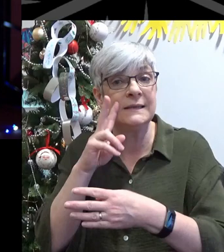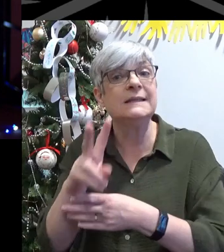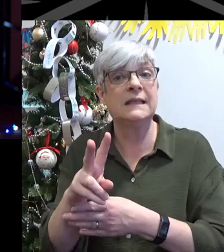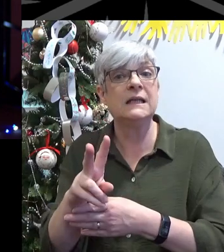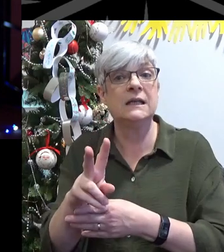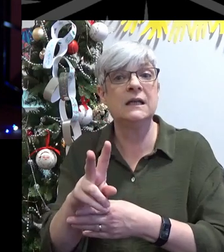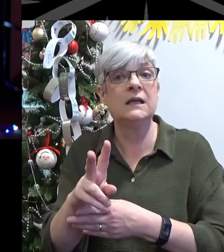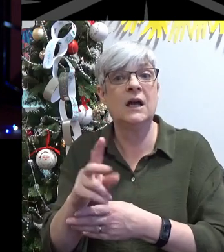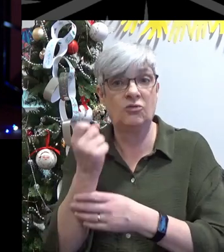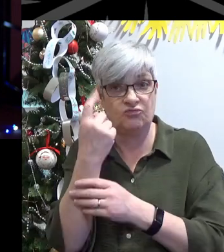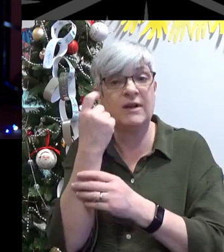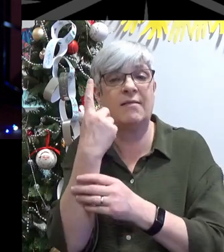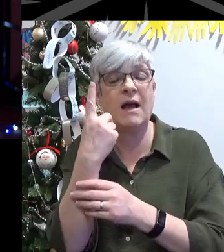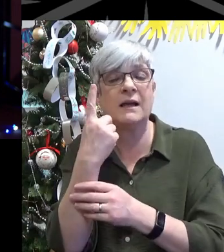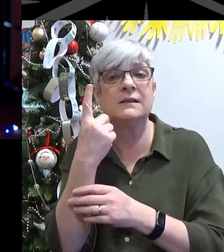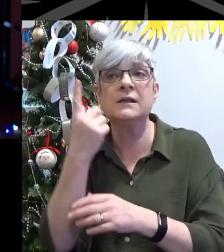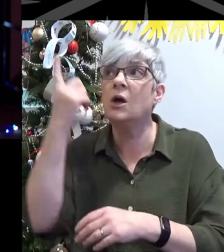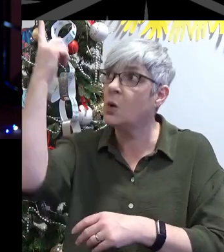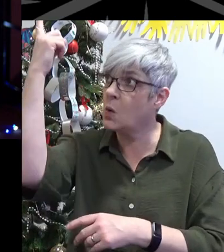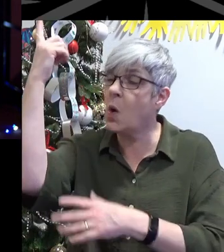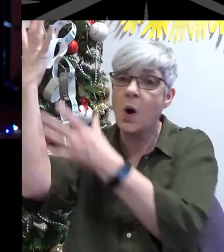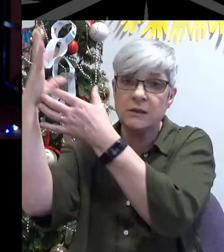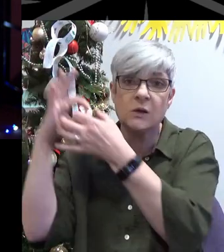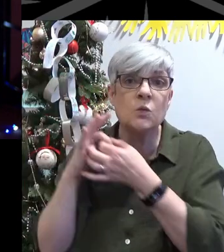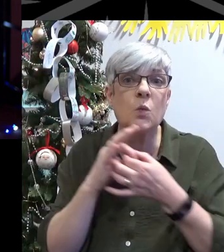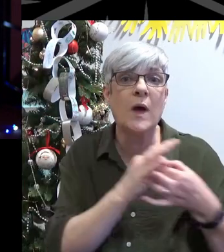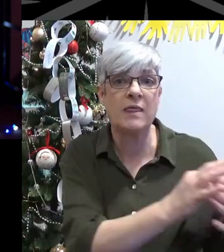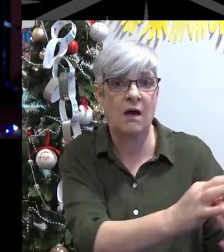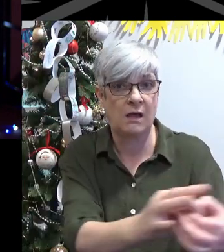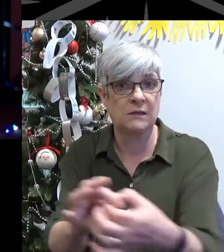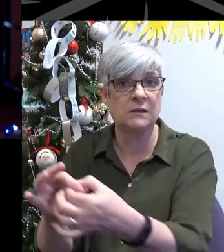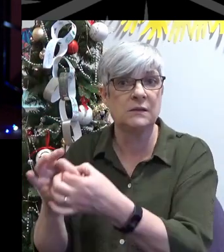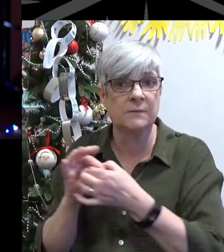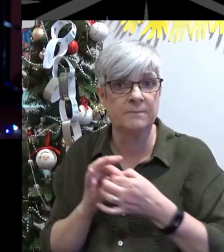realize that it is God with us.